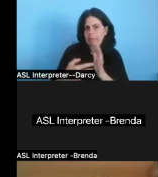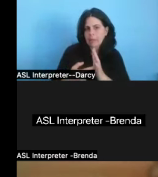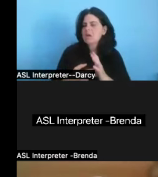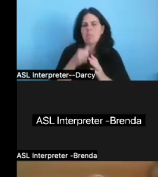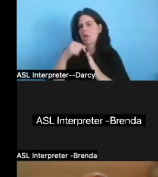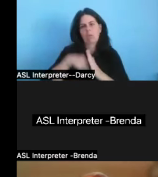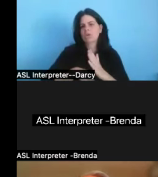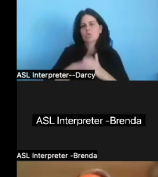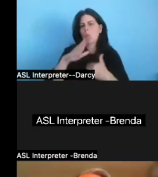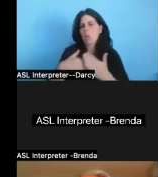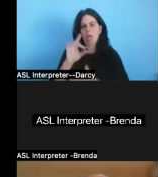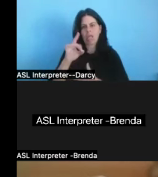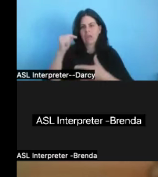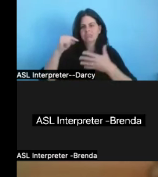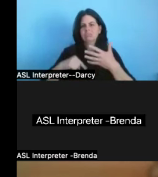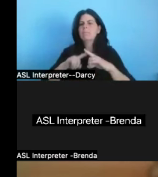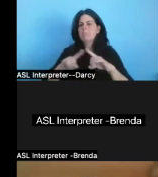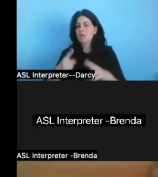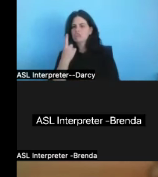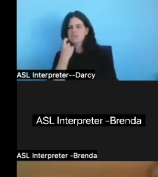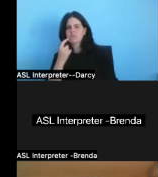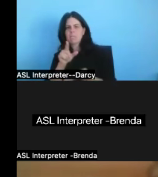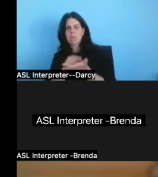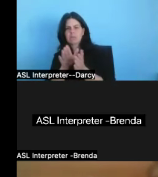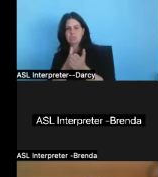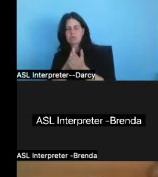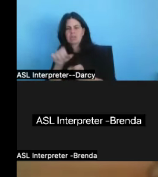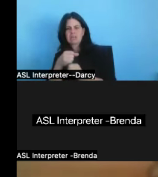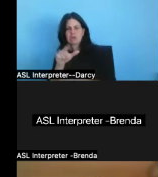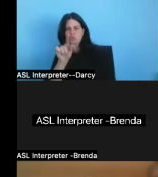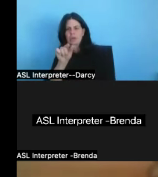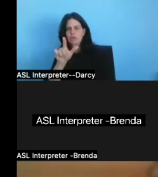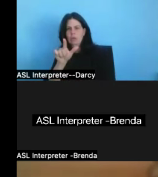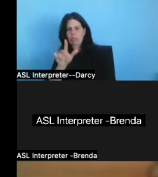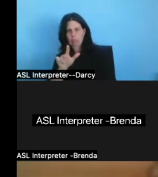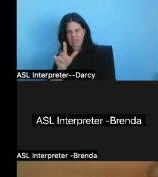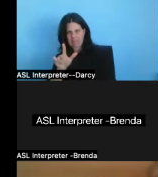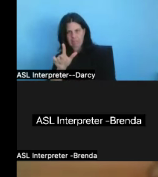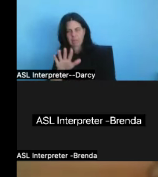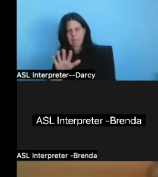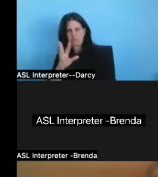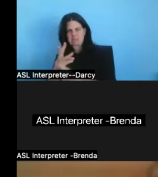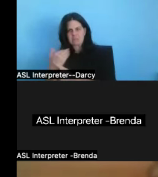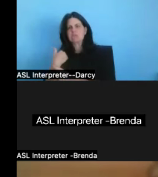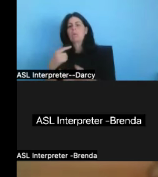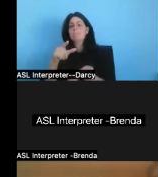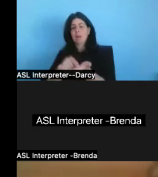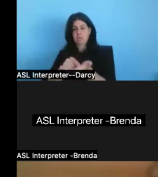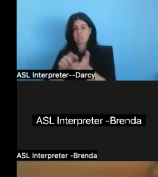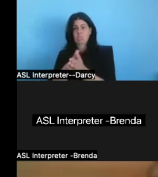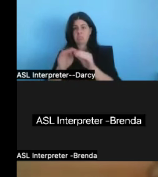point out that there's a recent published book in 2023, about 6 months ago, that goes through this process so that we could all